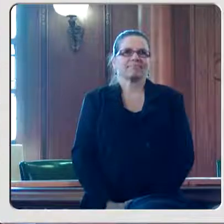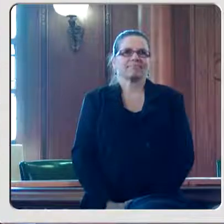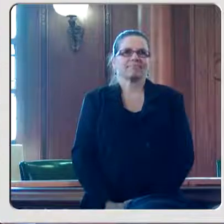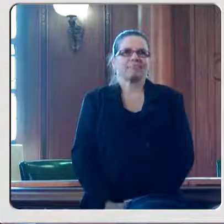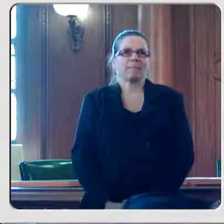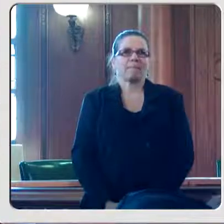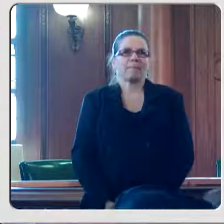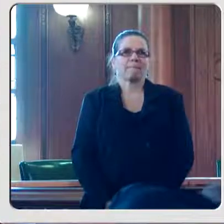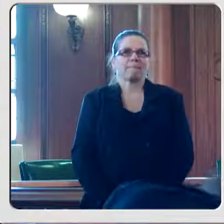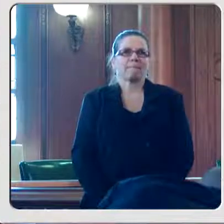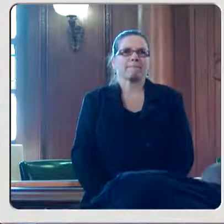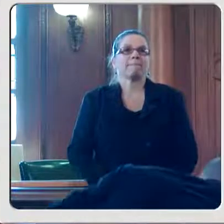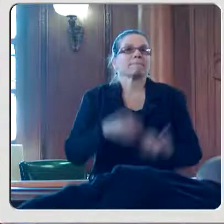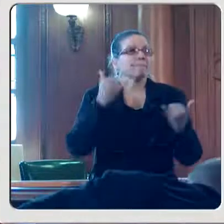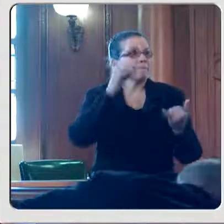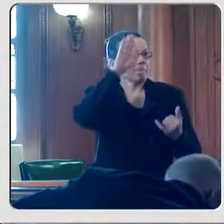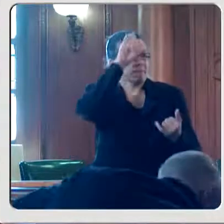COVID-19